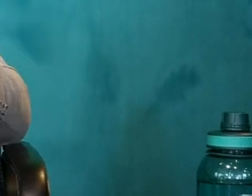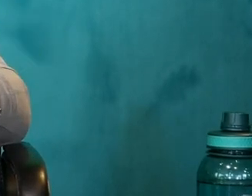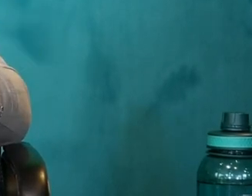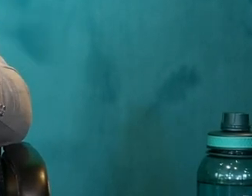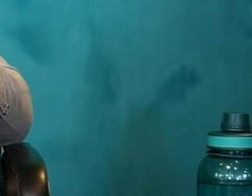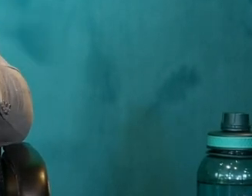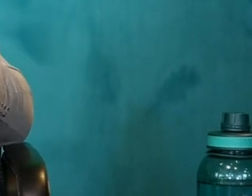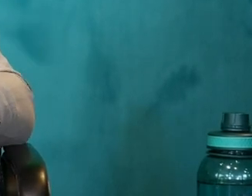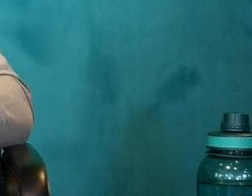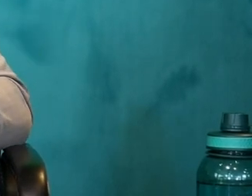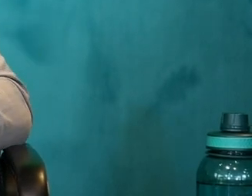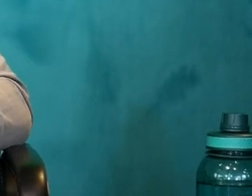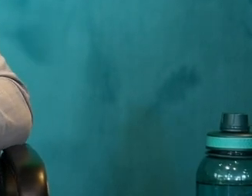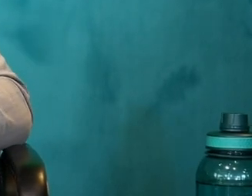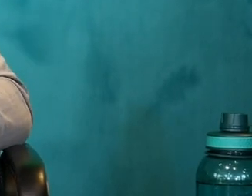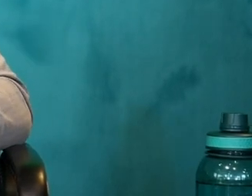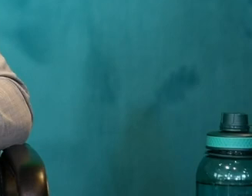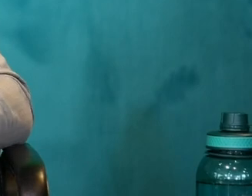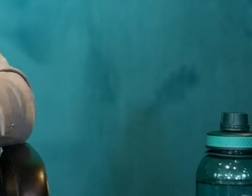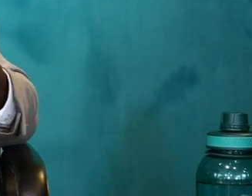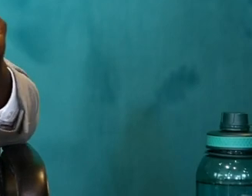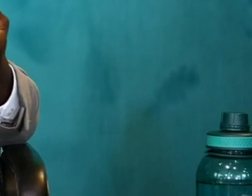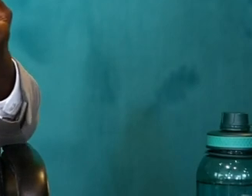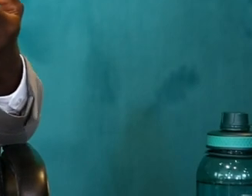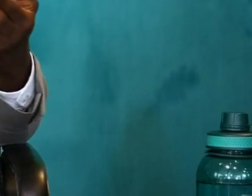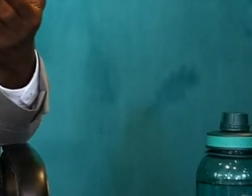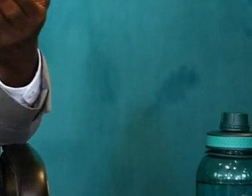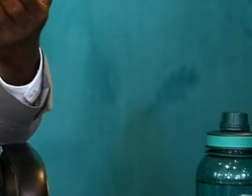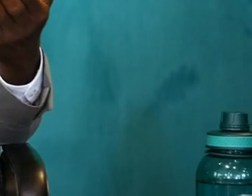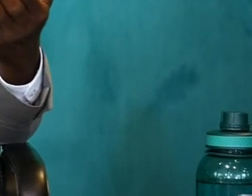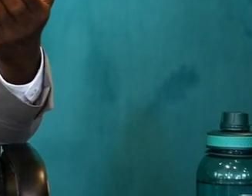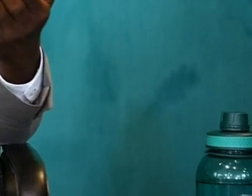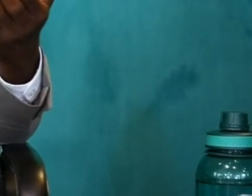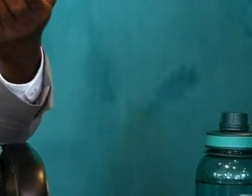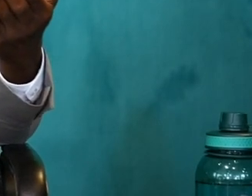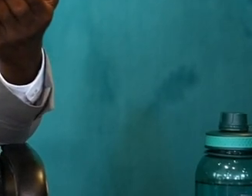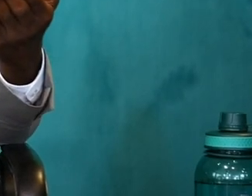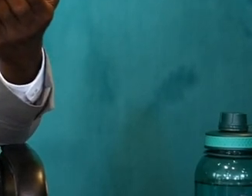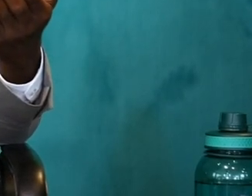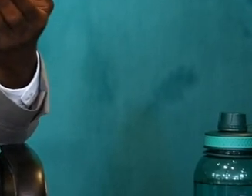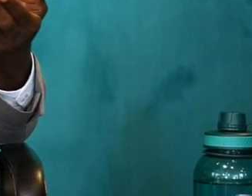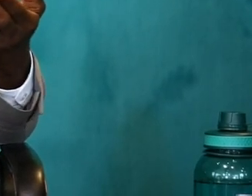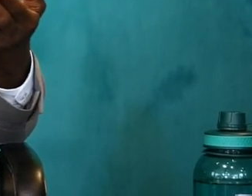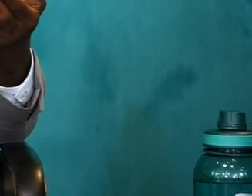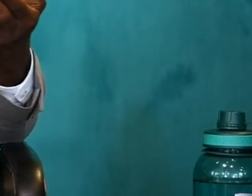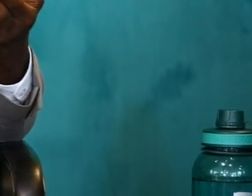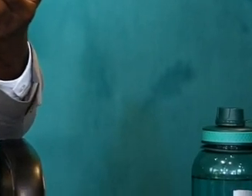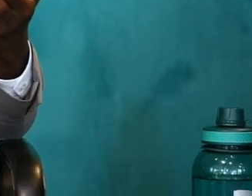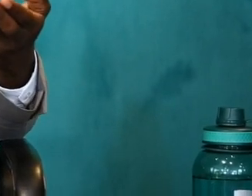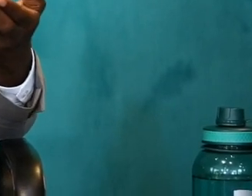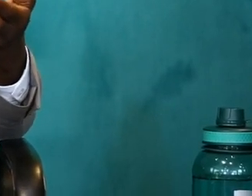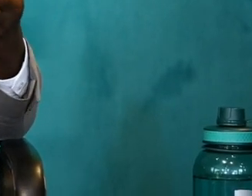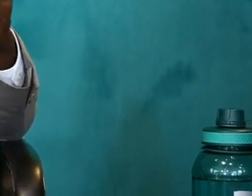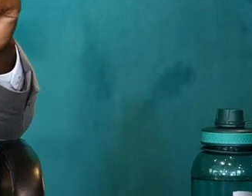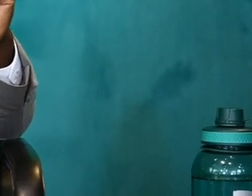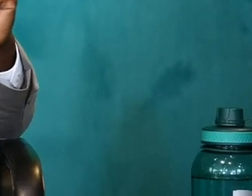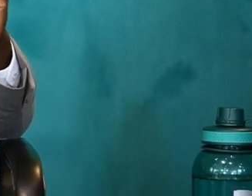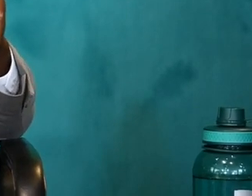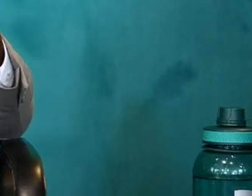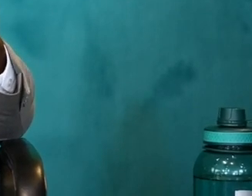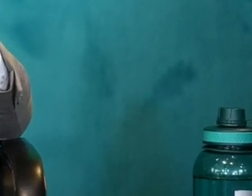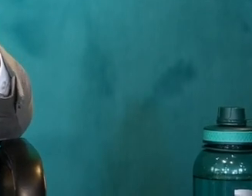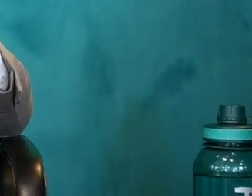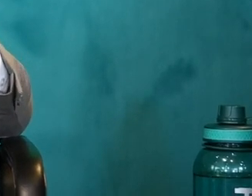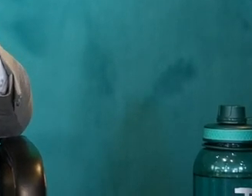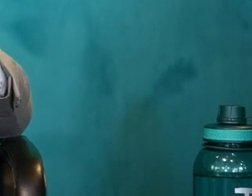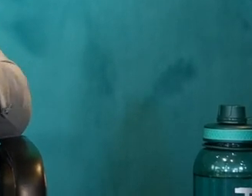that Christ is the Lamb. And then we also have the second thing, right? The second thing is that the bones of the Lamb